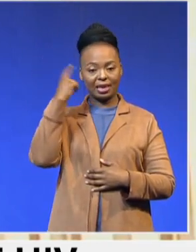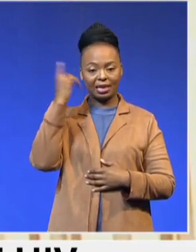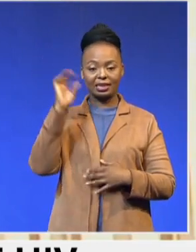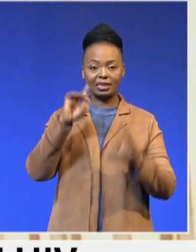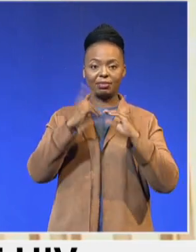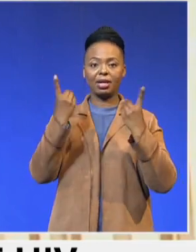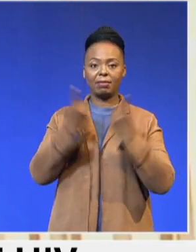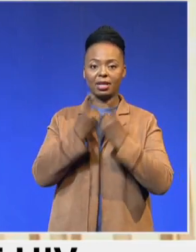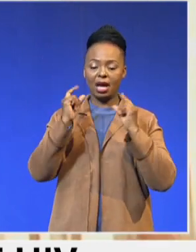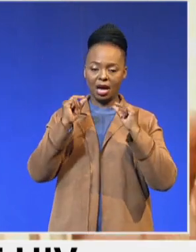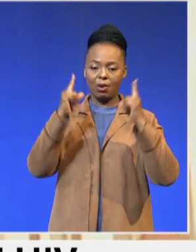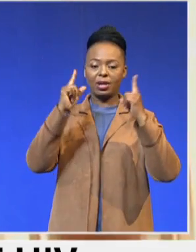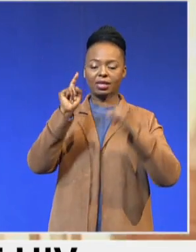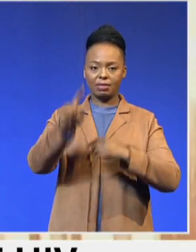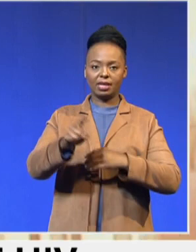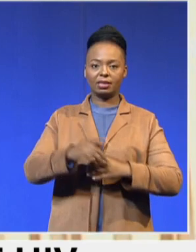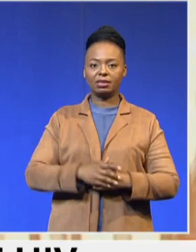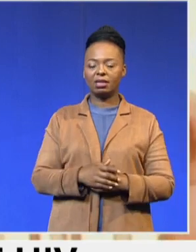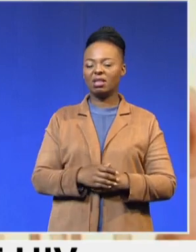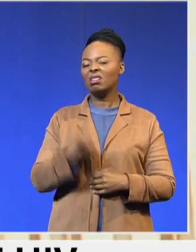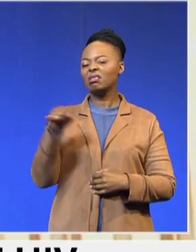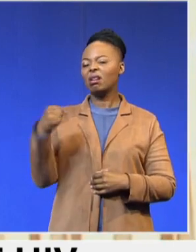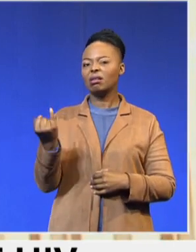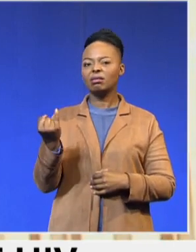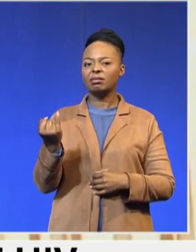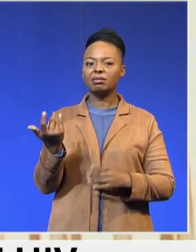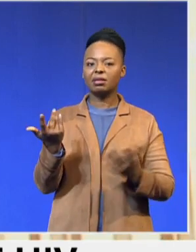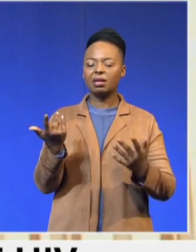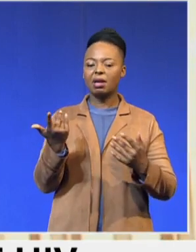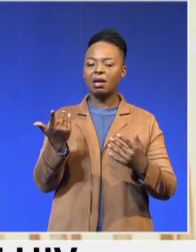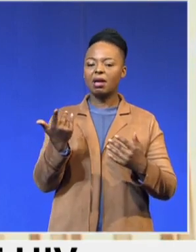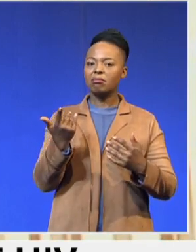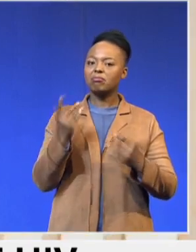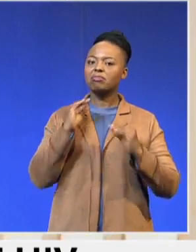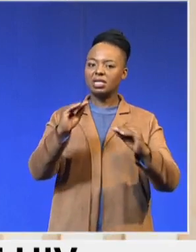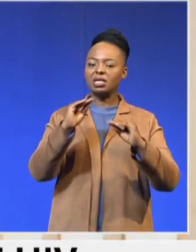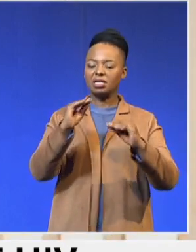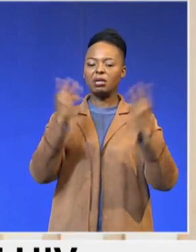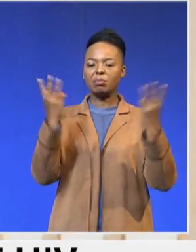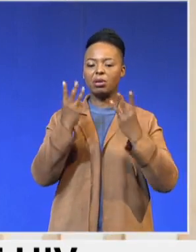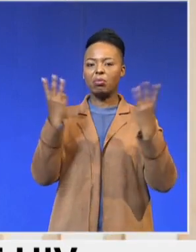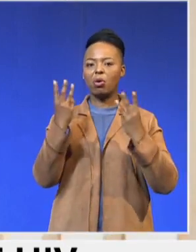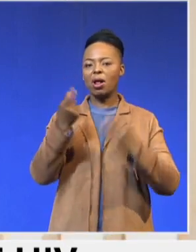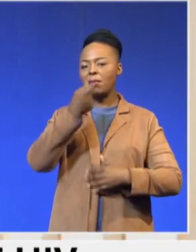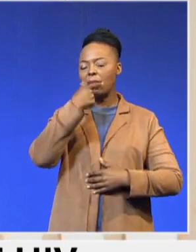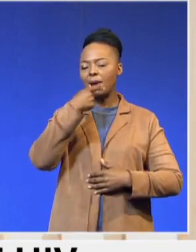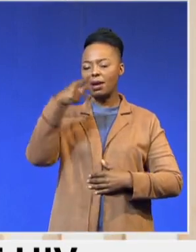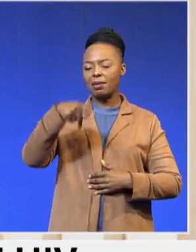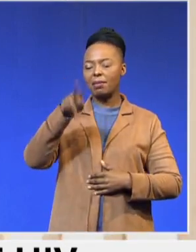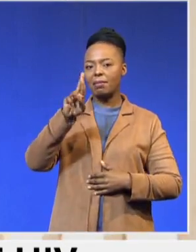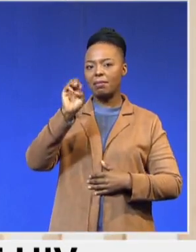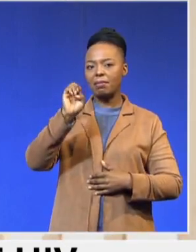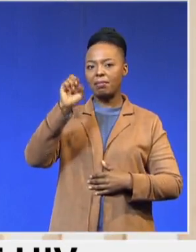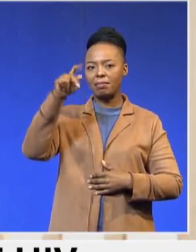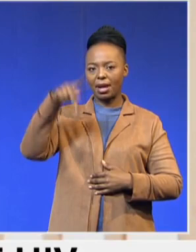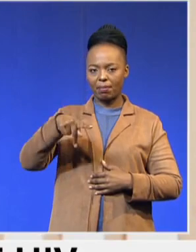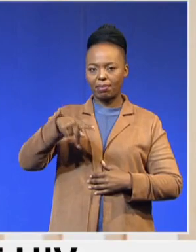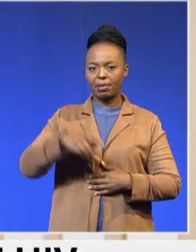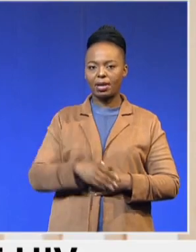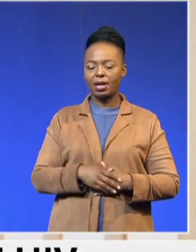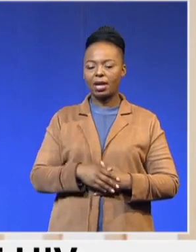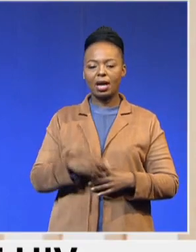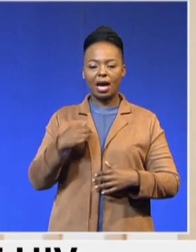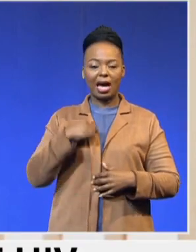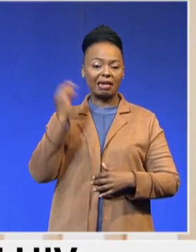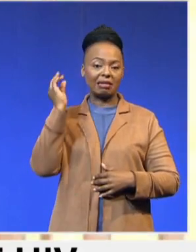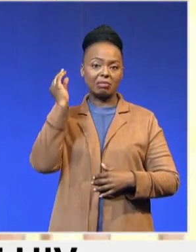on that to just let people know about the PrEP. Just know the name of PrEP, but I don't have enough